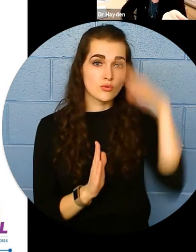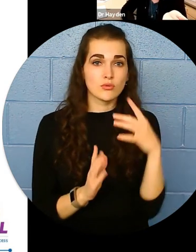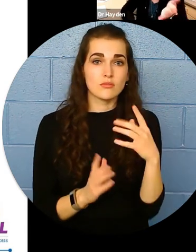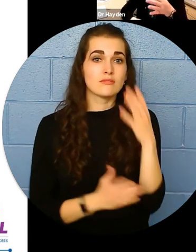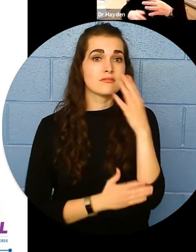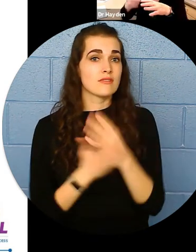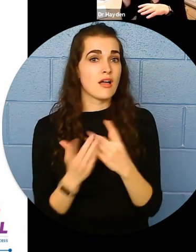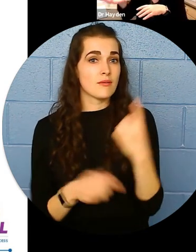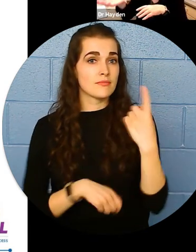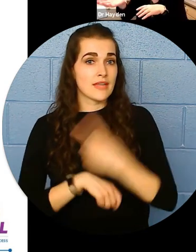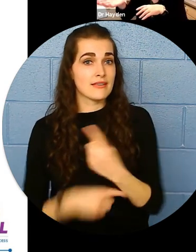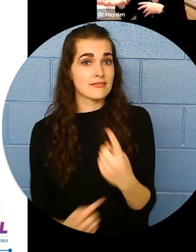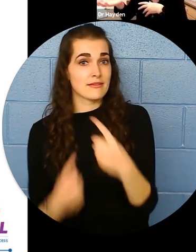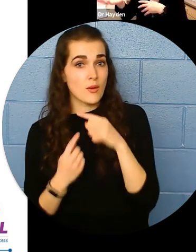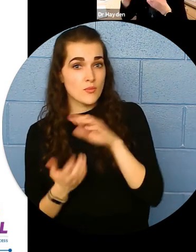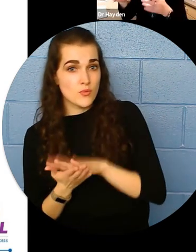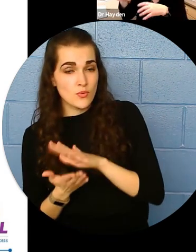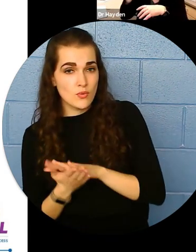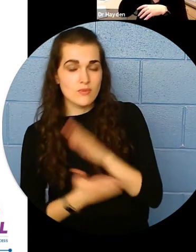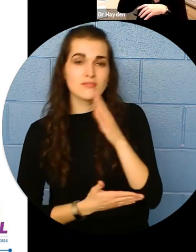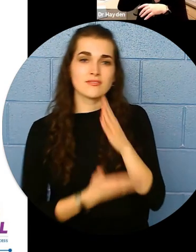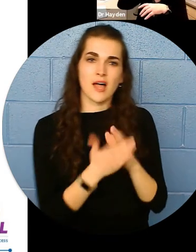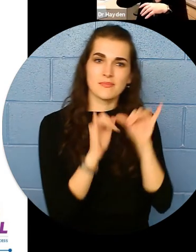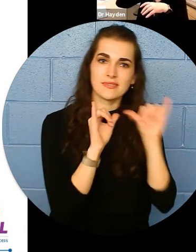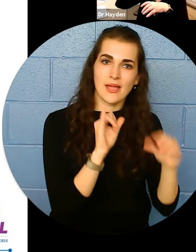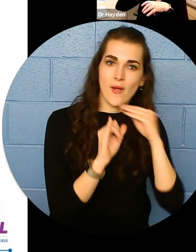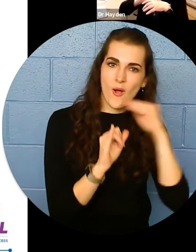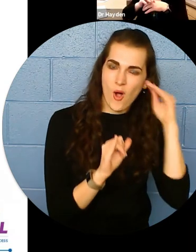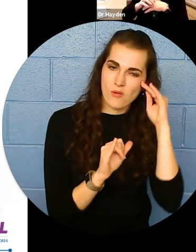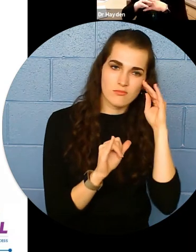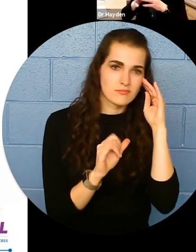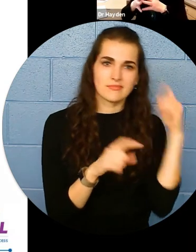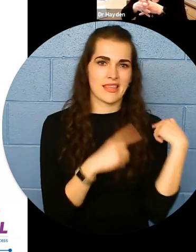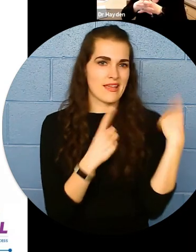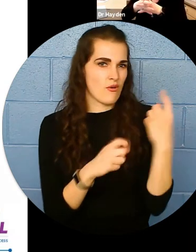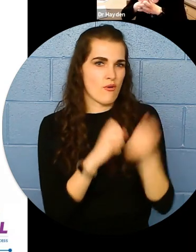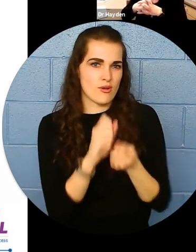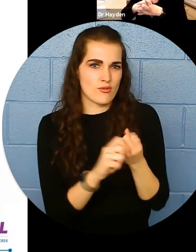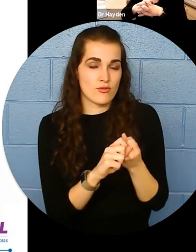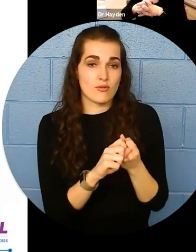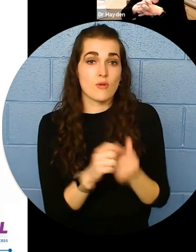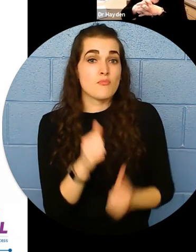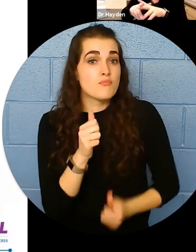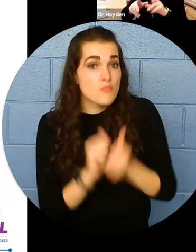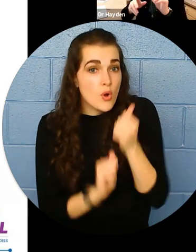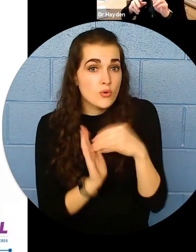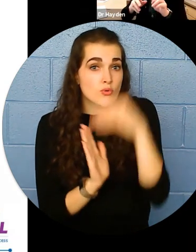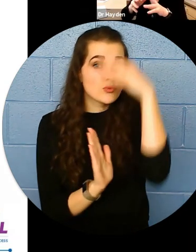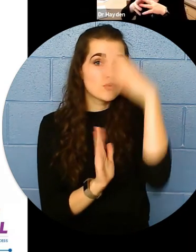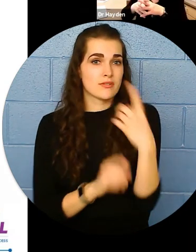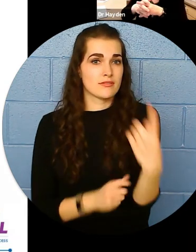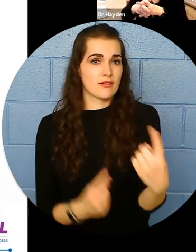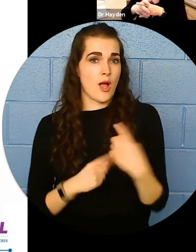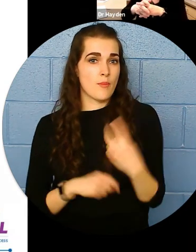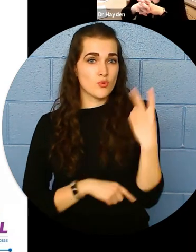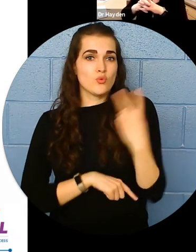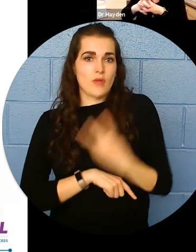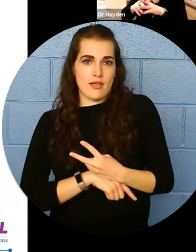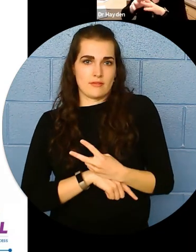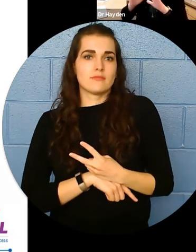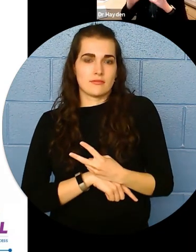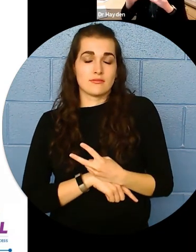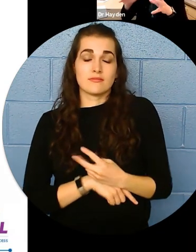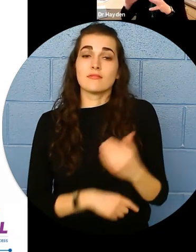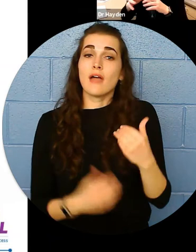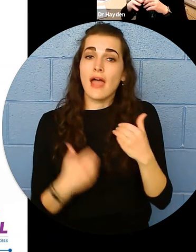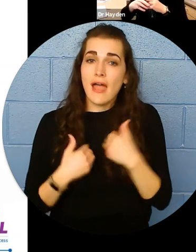some days in person and some days remote, as they've been doing all year. The majority of our students will be coming in 2 days a week. We